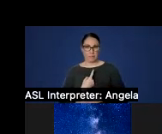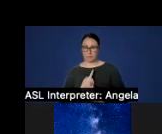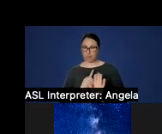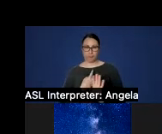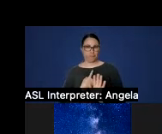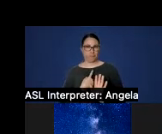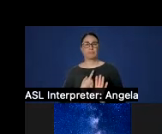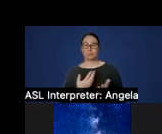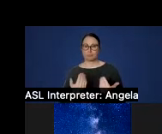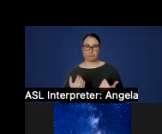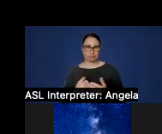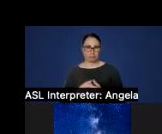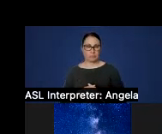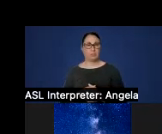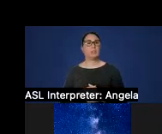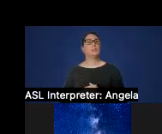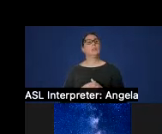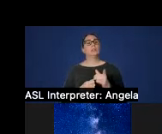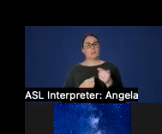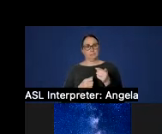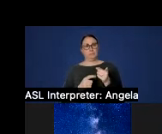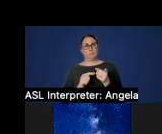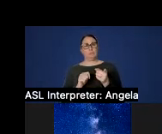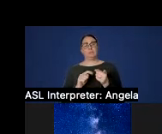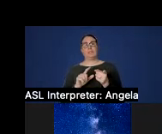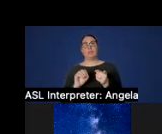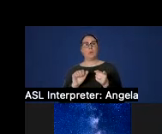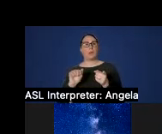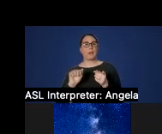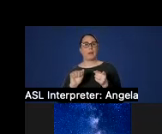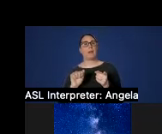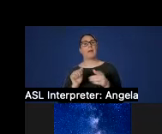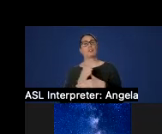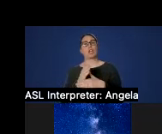Okay, so the Tribal Law and Order Act and sharing information. So this is